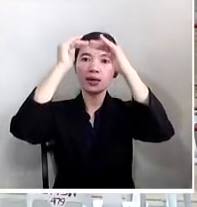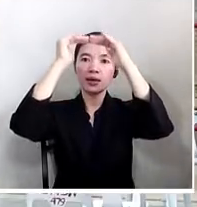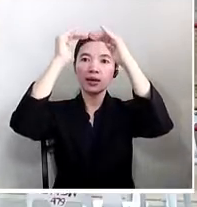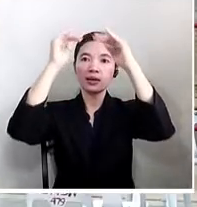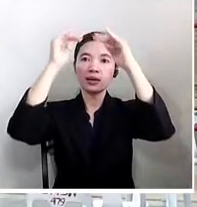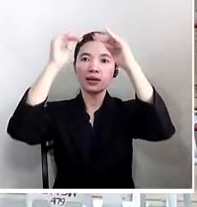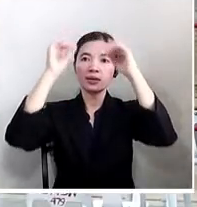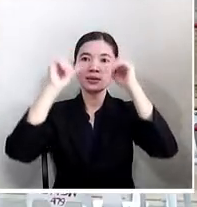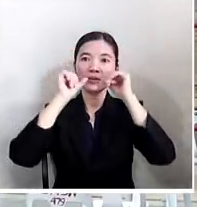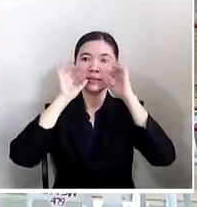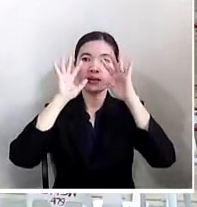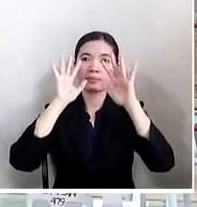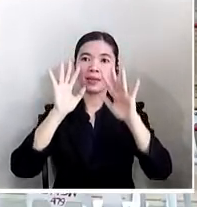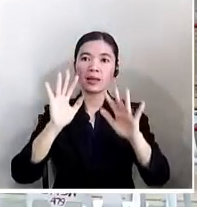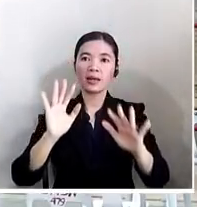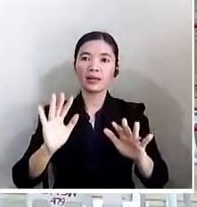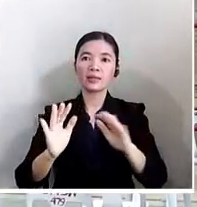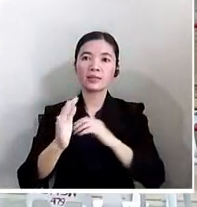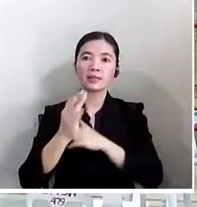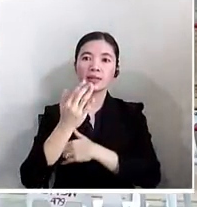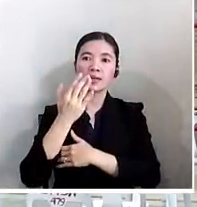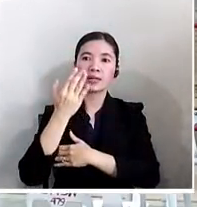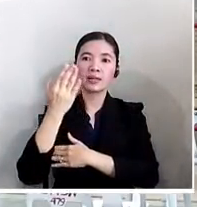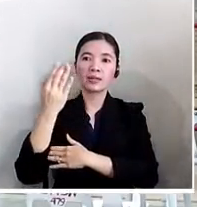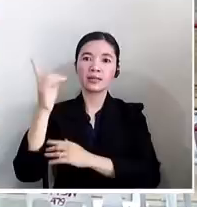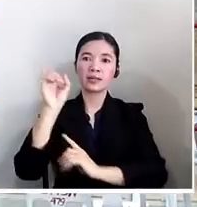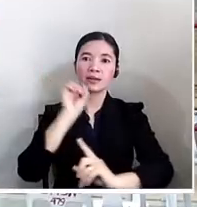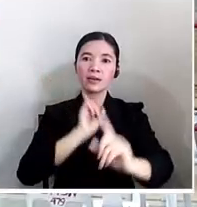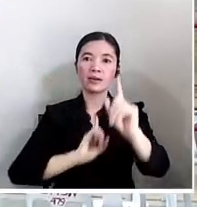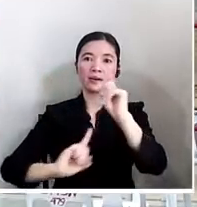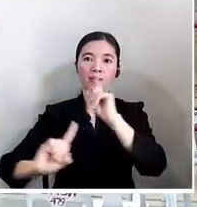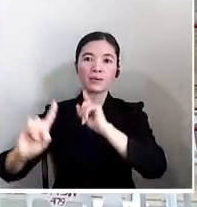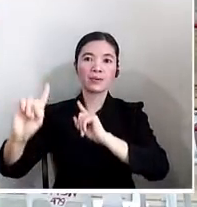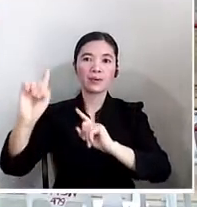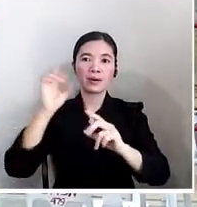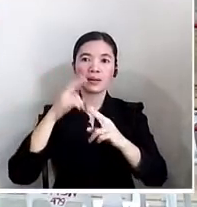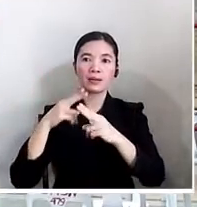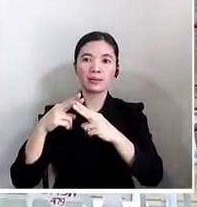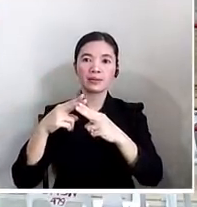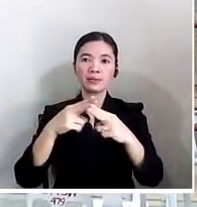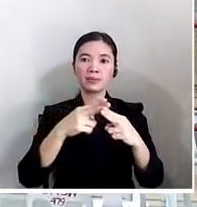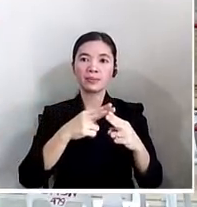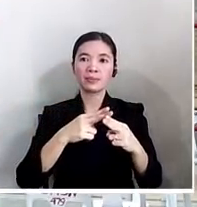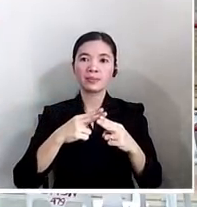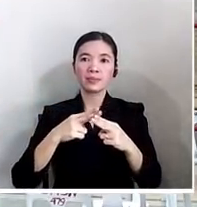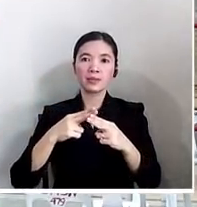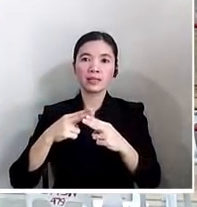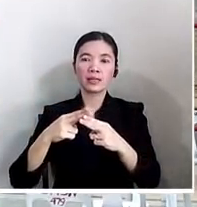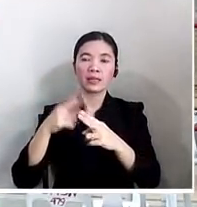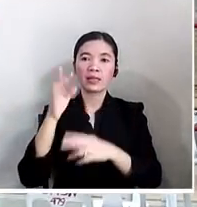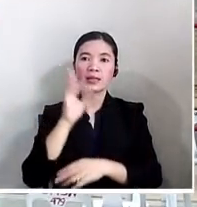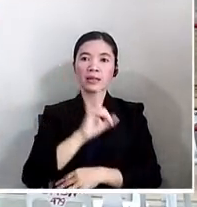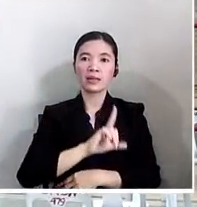highest, blessed is he who comes in the